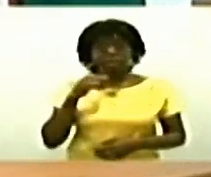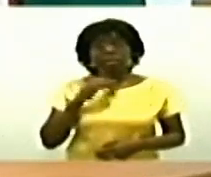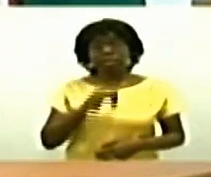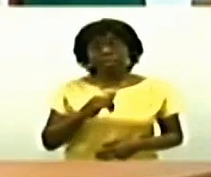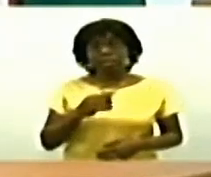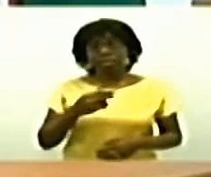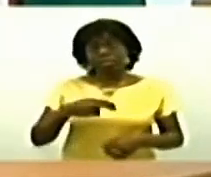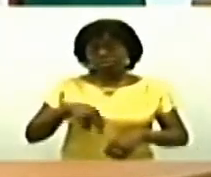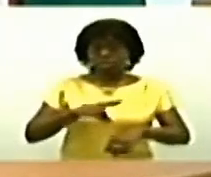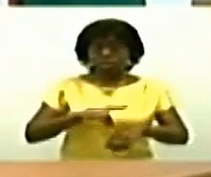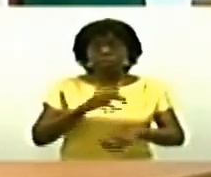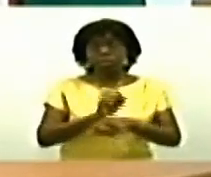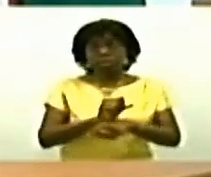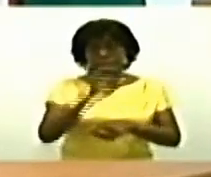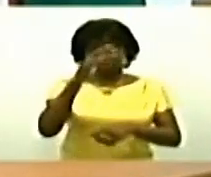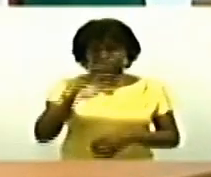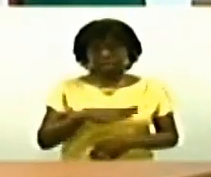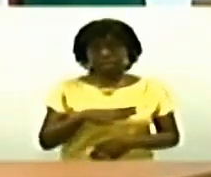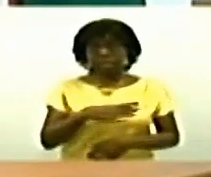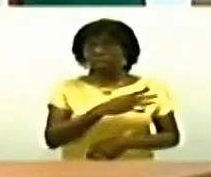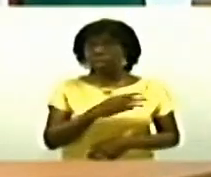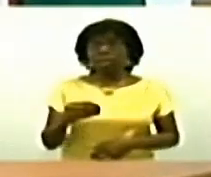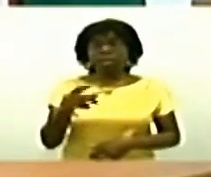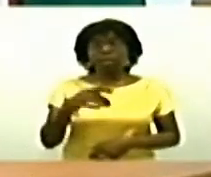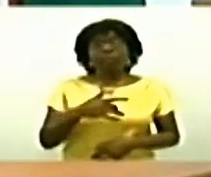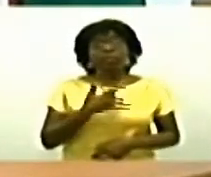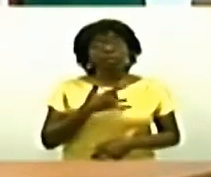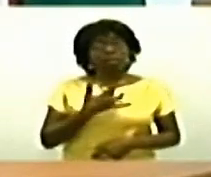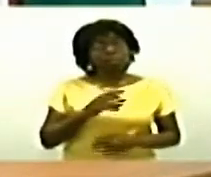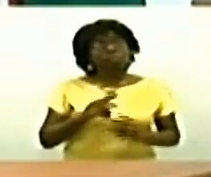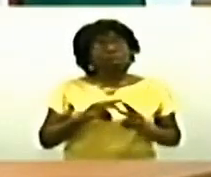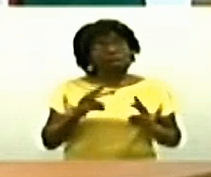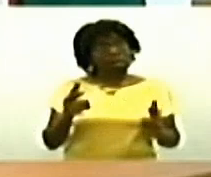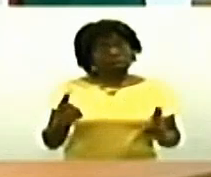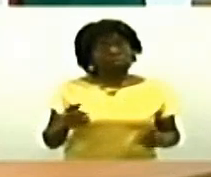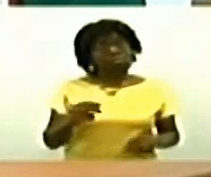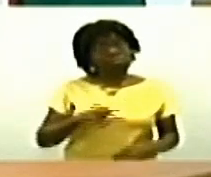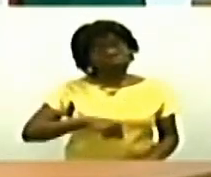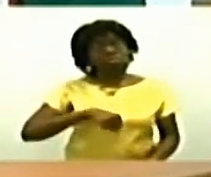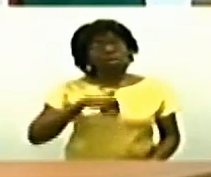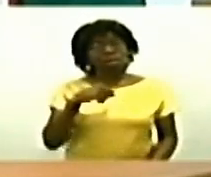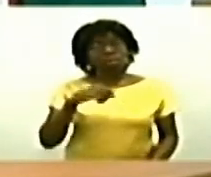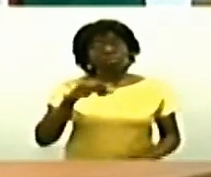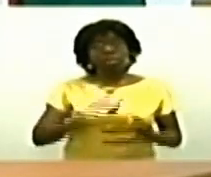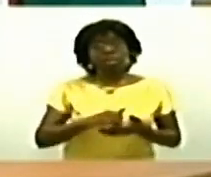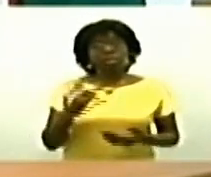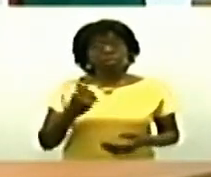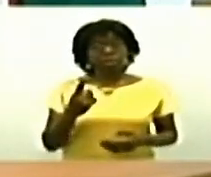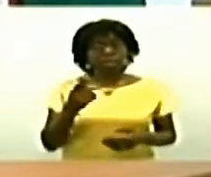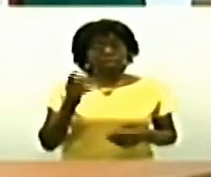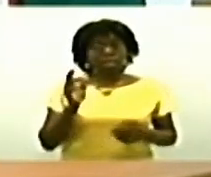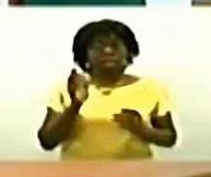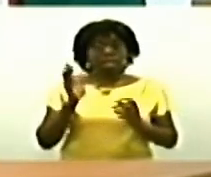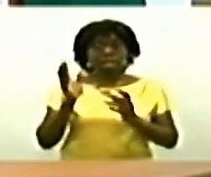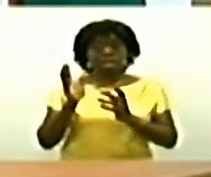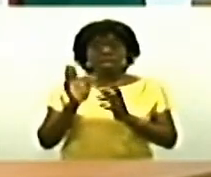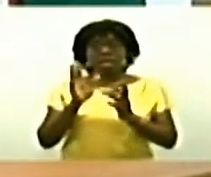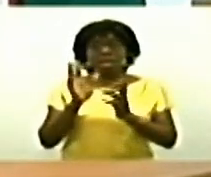ordinary working man. And I feel heartened that somebody could leave the arena of